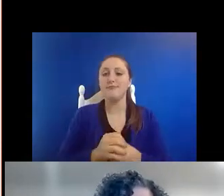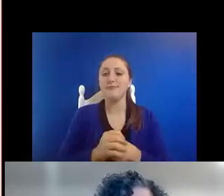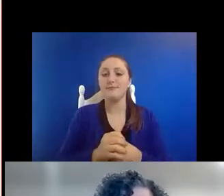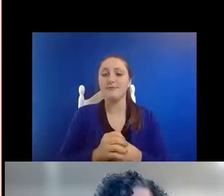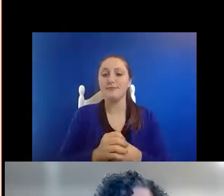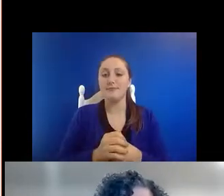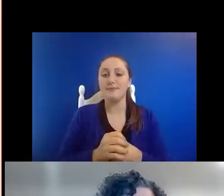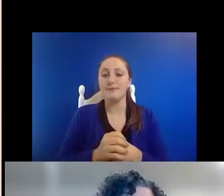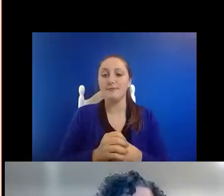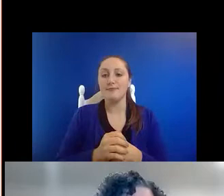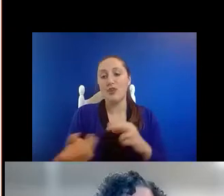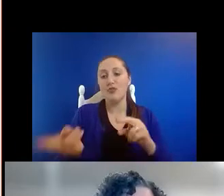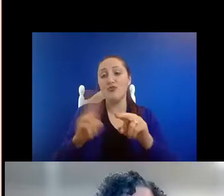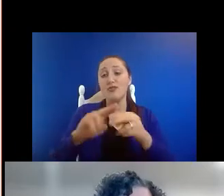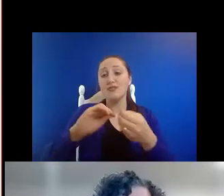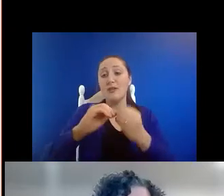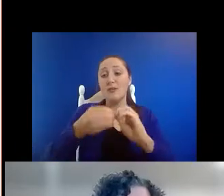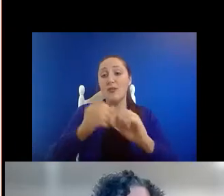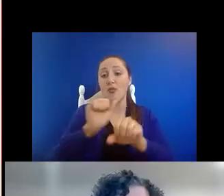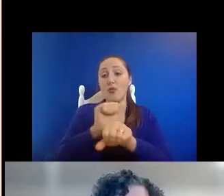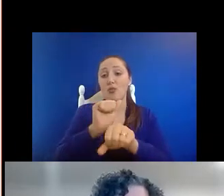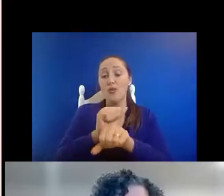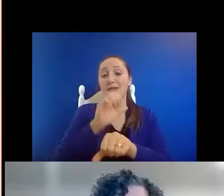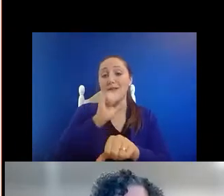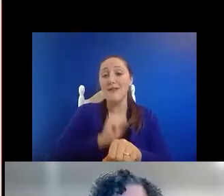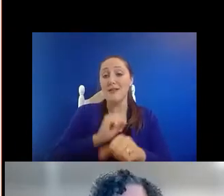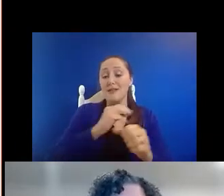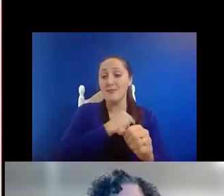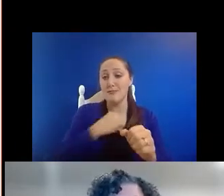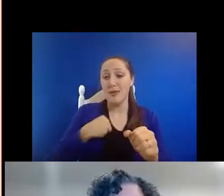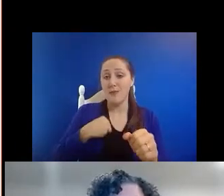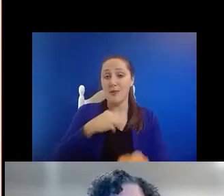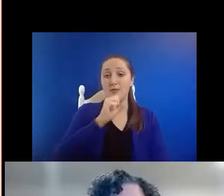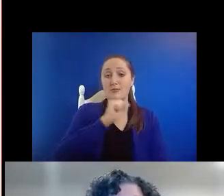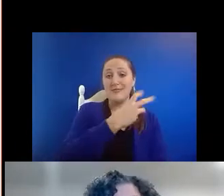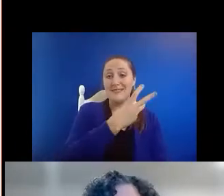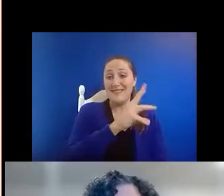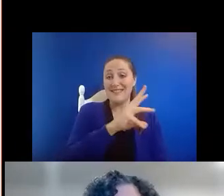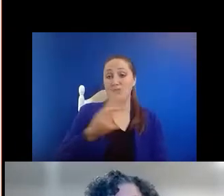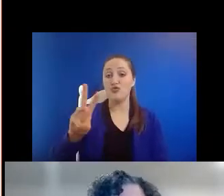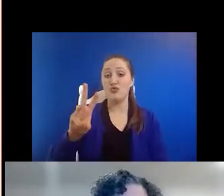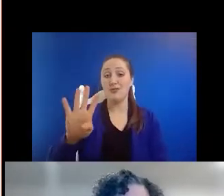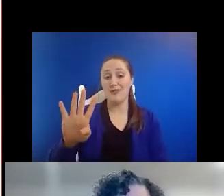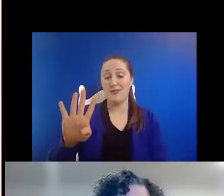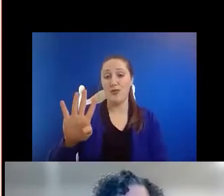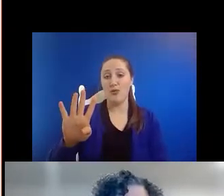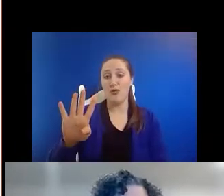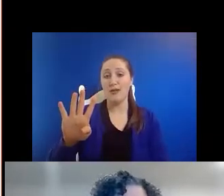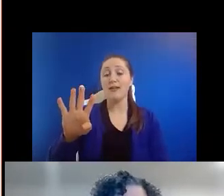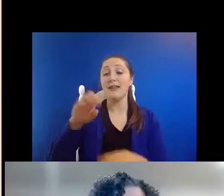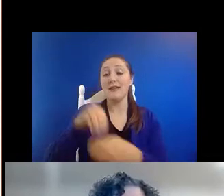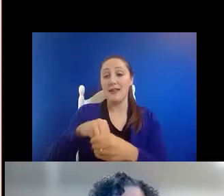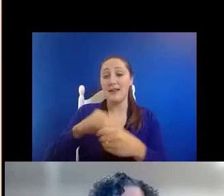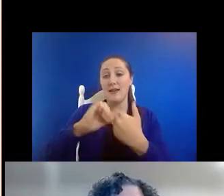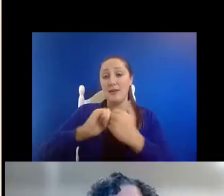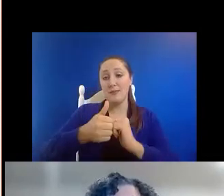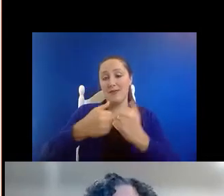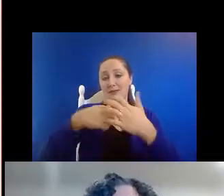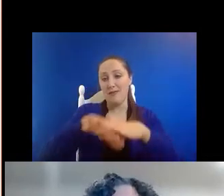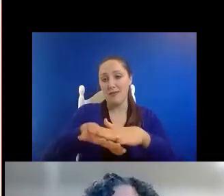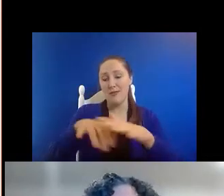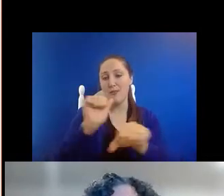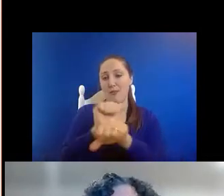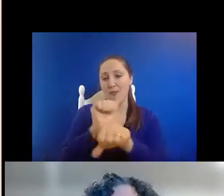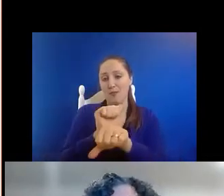working age members 16 to 64 that worked in competitive integrated employment,